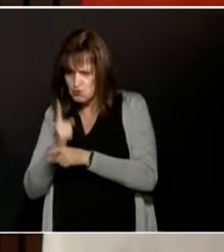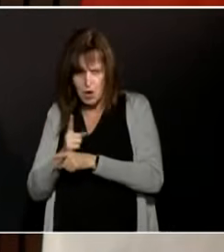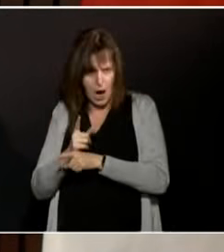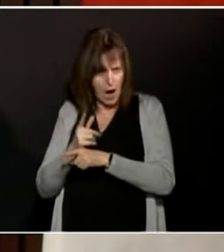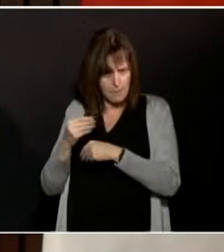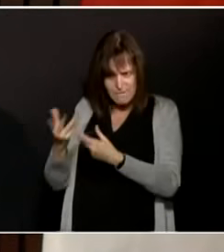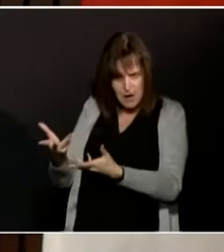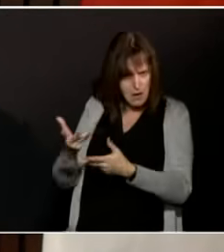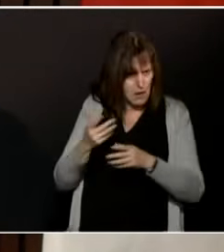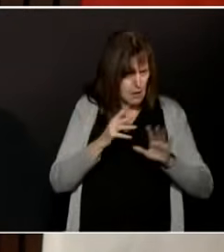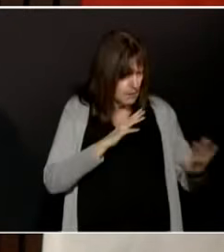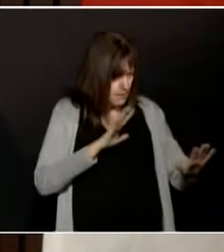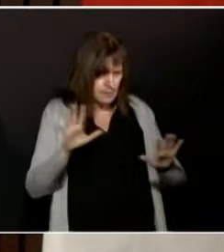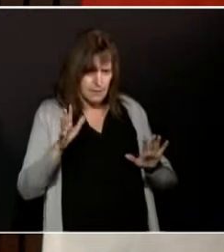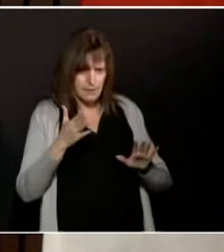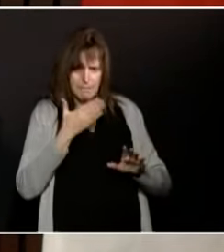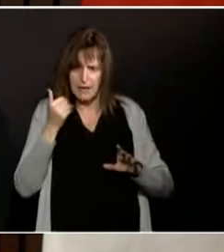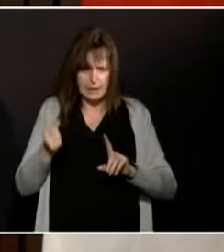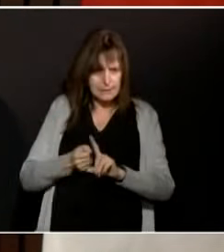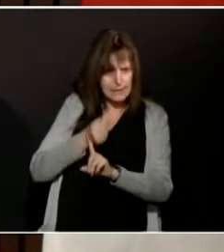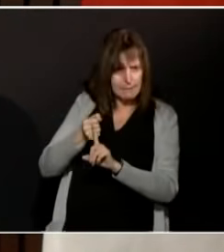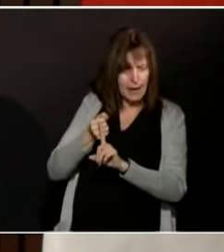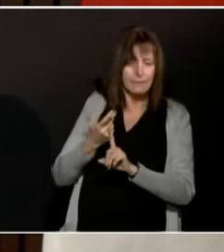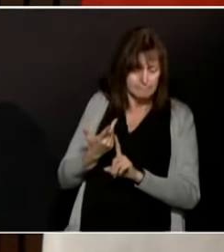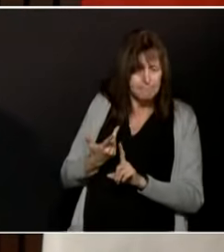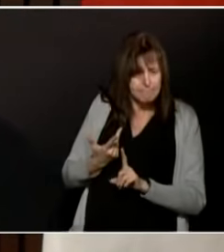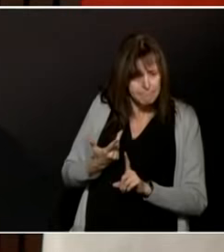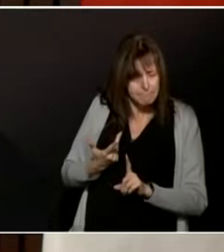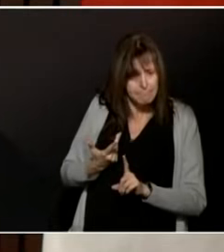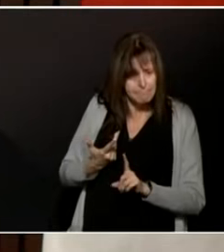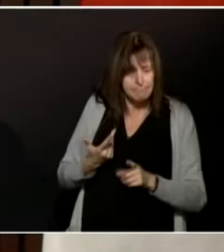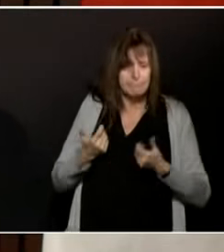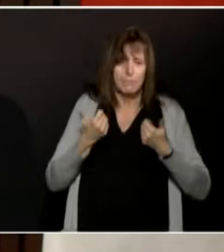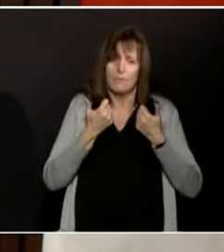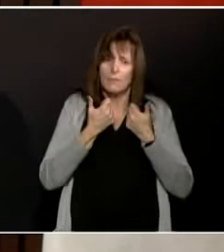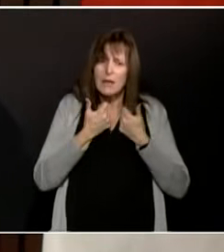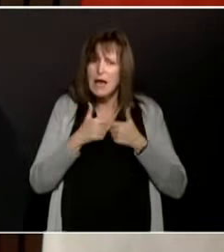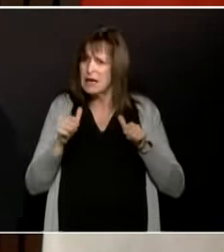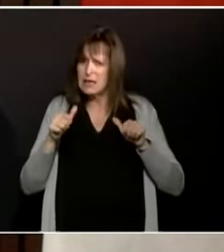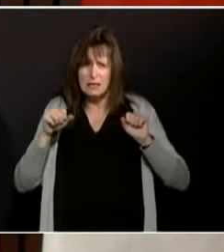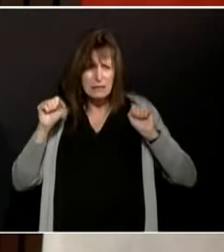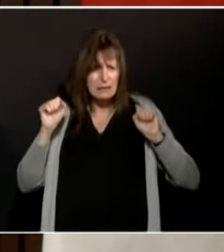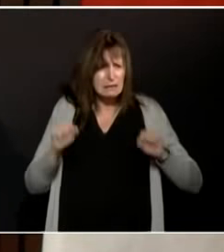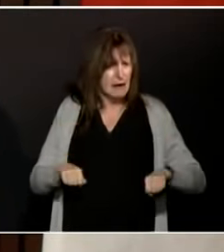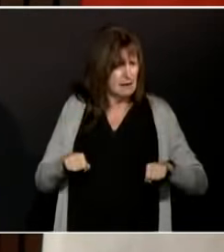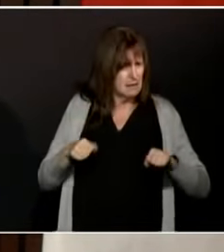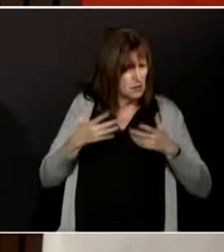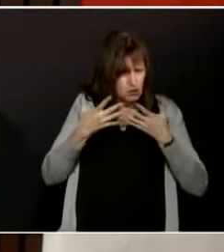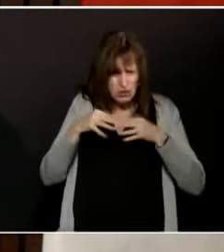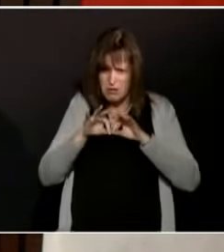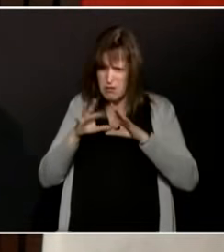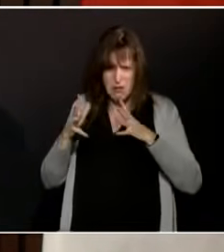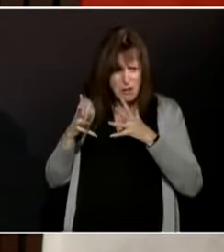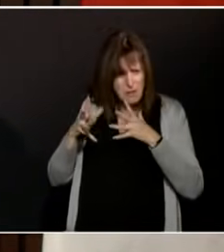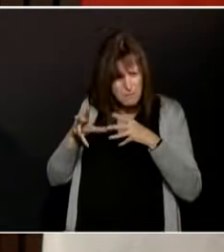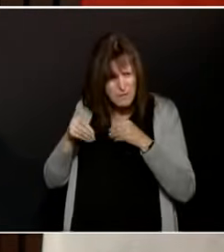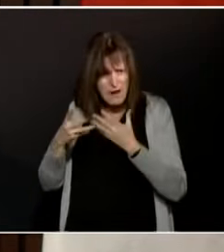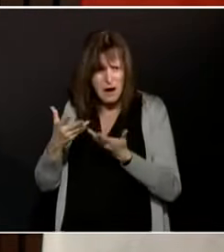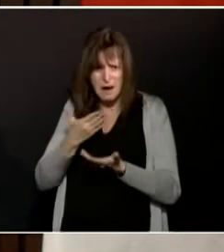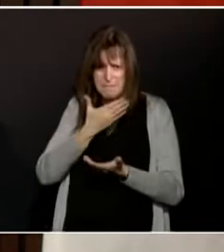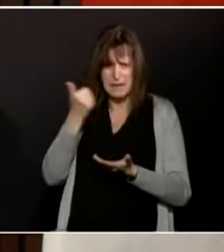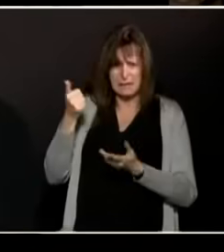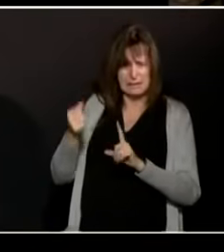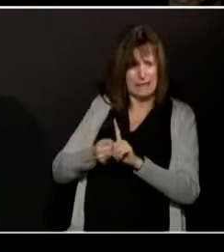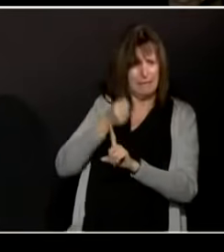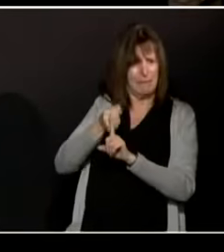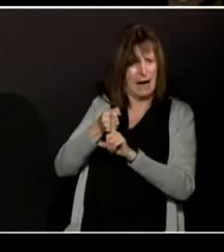means necessary, I'd say, because it's really critical to get those vaccines where they're going to have the biggest impact. And I think the point I was trying to make earlier,